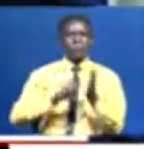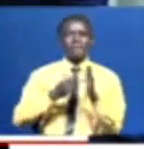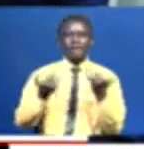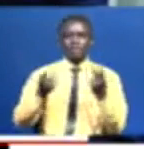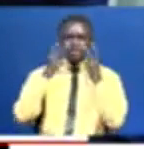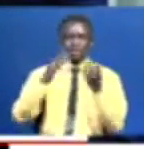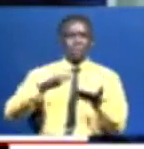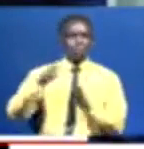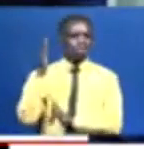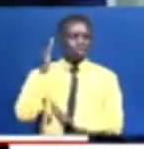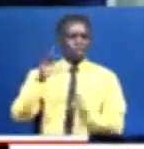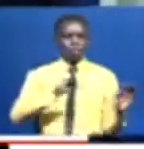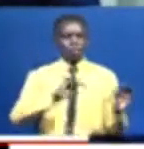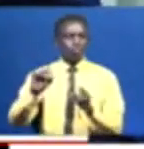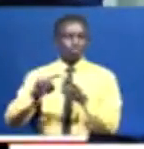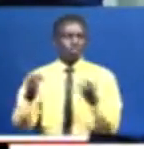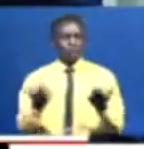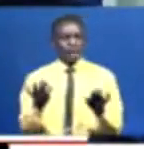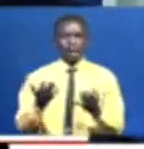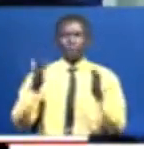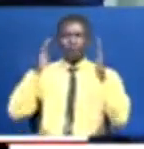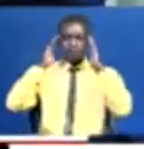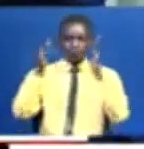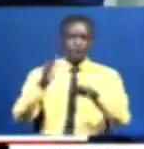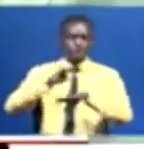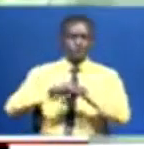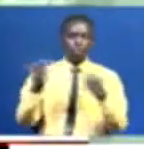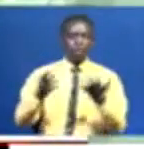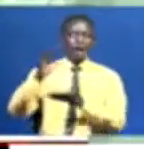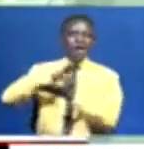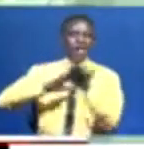towards or being focused towards the cloud in the future.